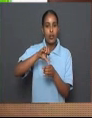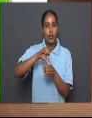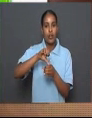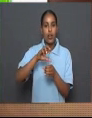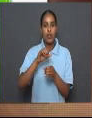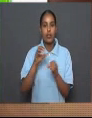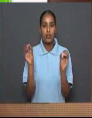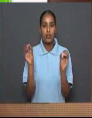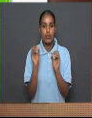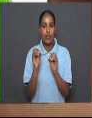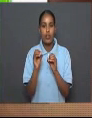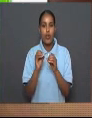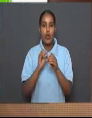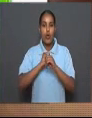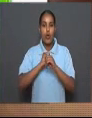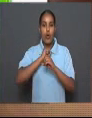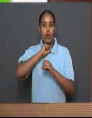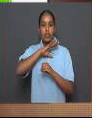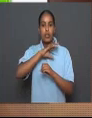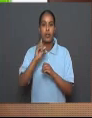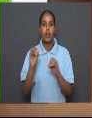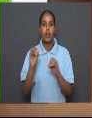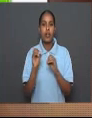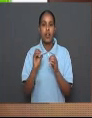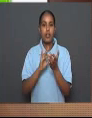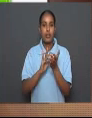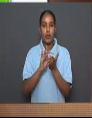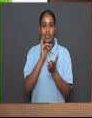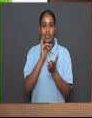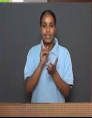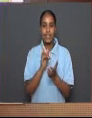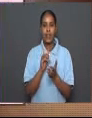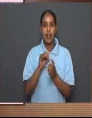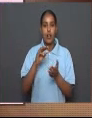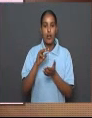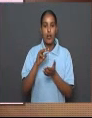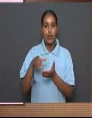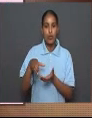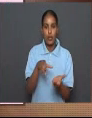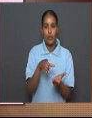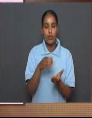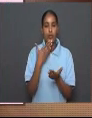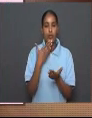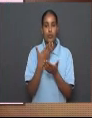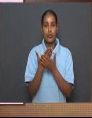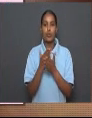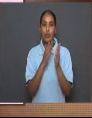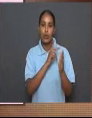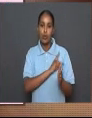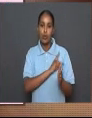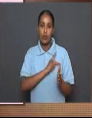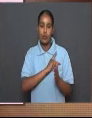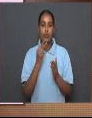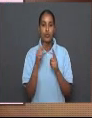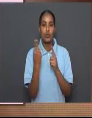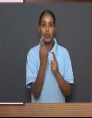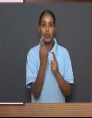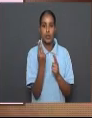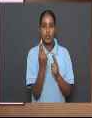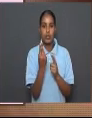are non-corrosive, non-toxic liquids with good properties to be